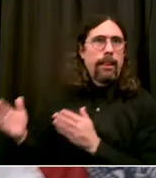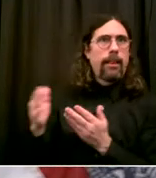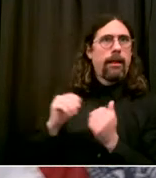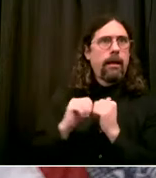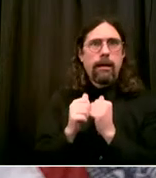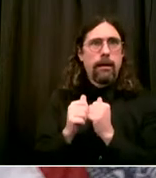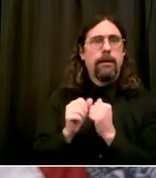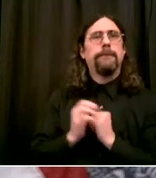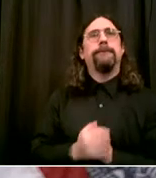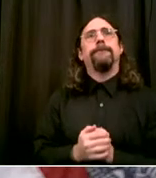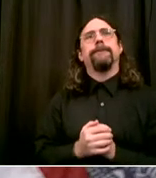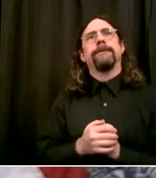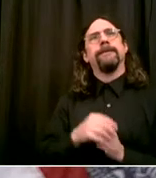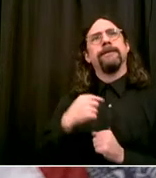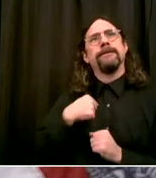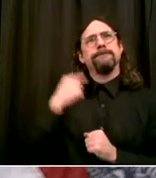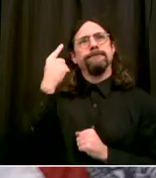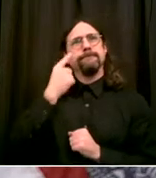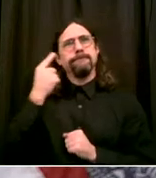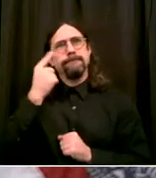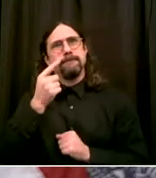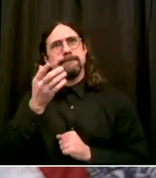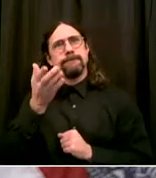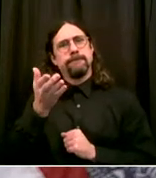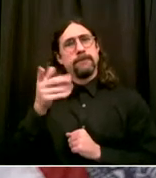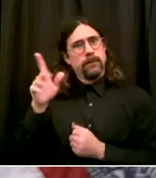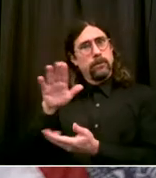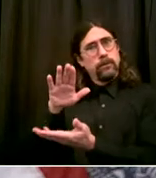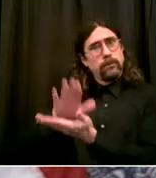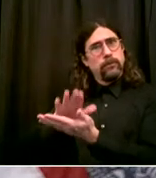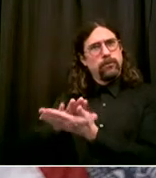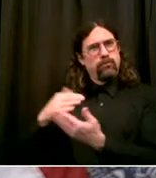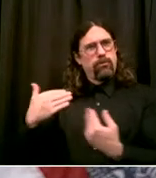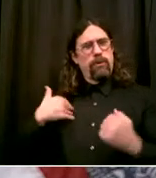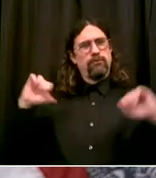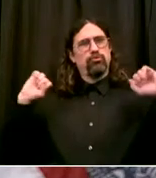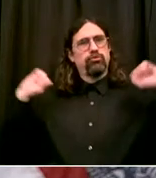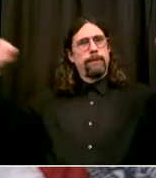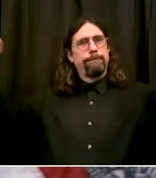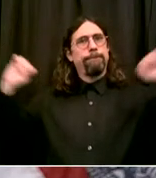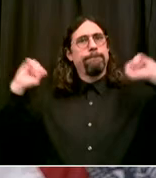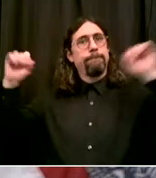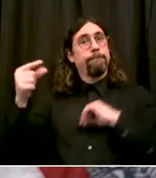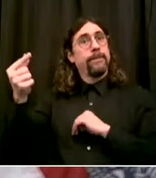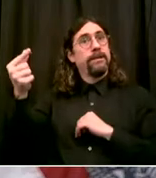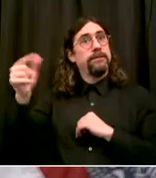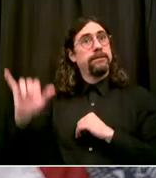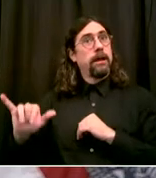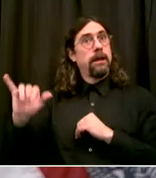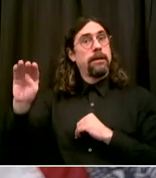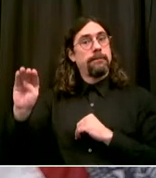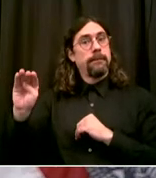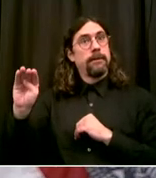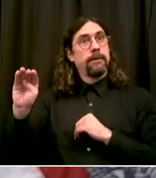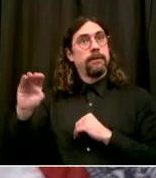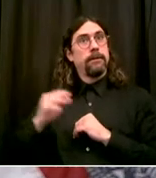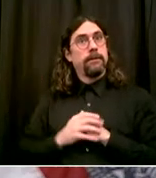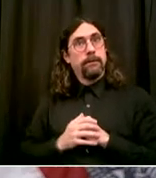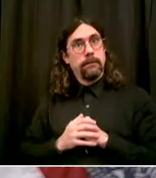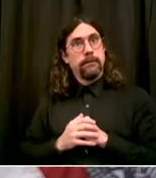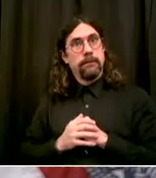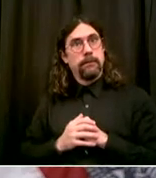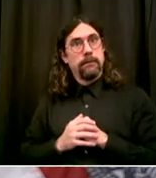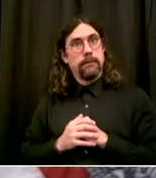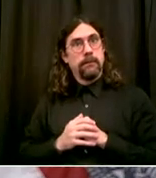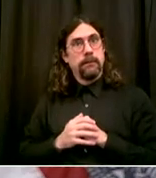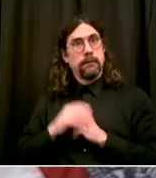or will it be in schools that are closed, you know, middle school and high schools? And will that affect any kind of future reopening plan for these schools? Will